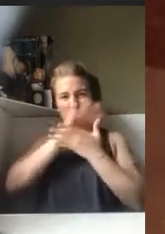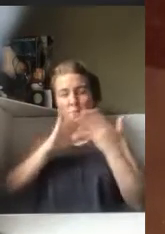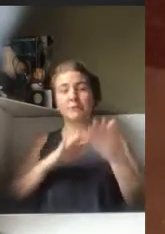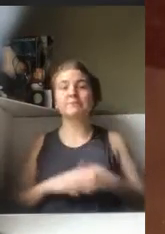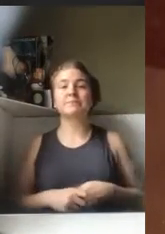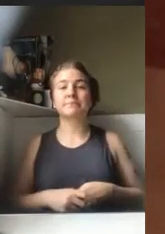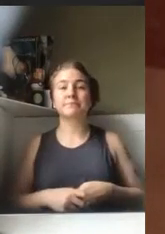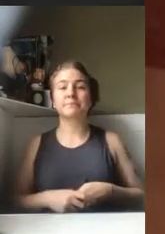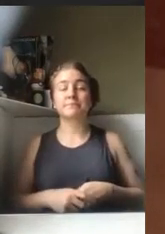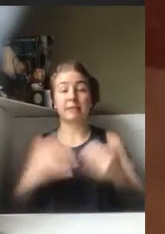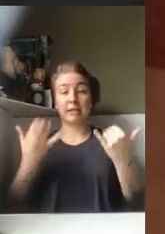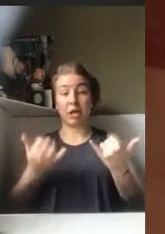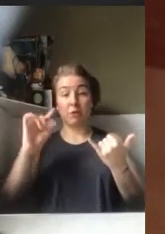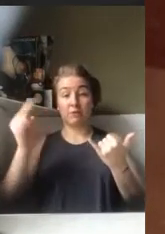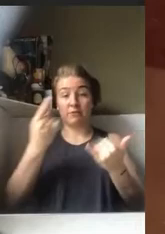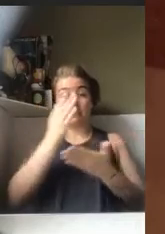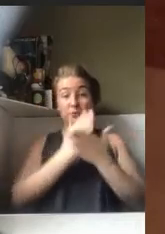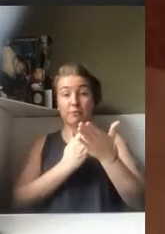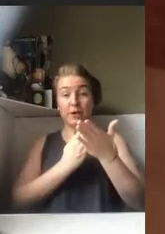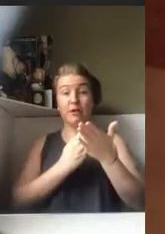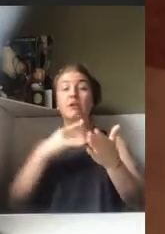Now I'll glue this first piece down.